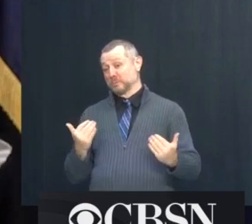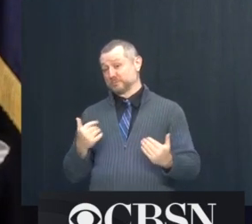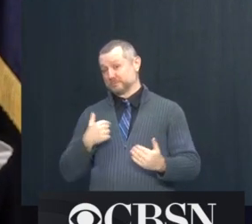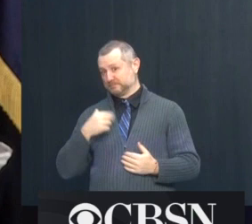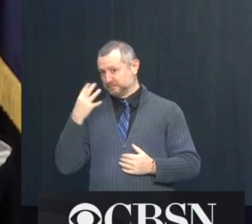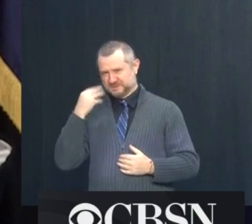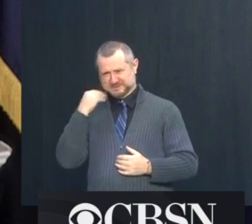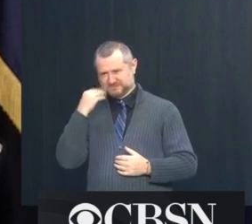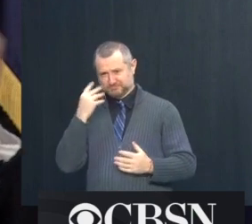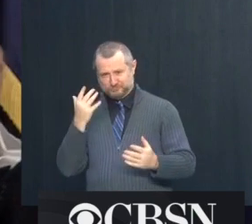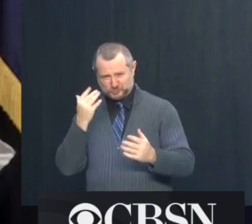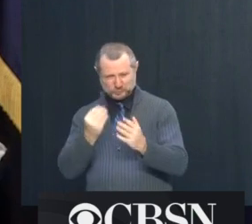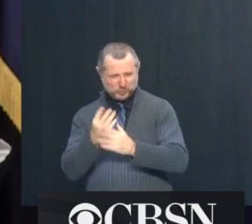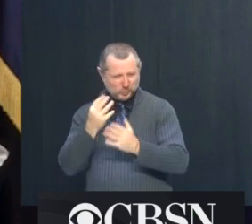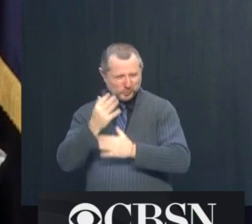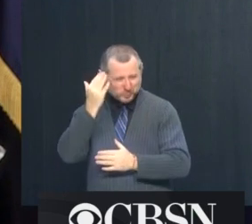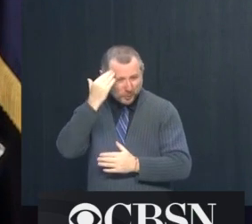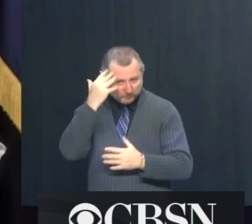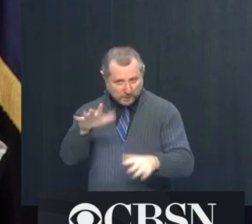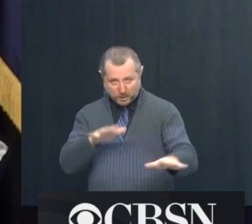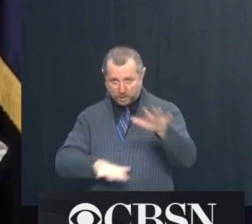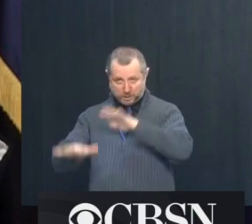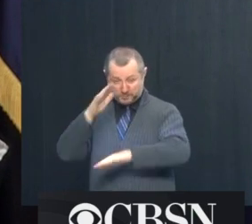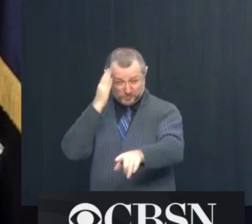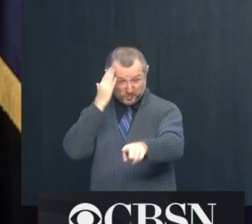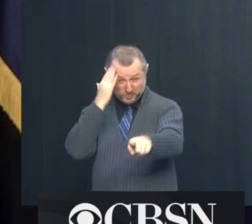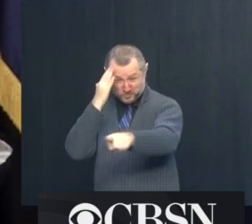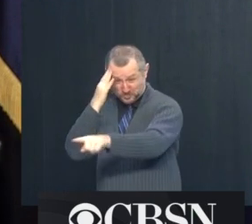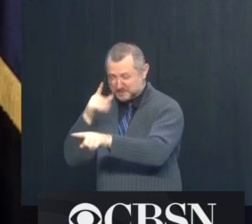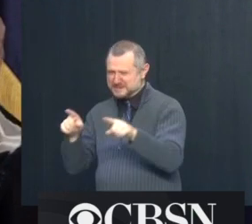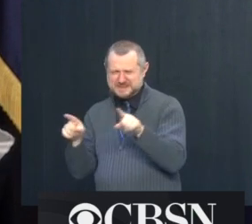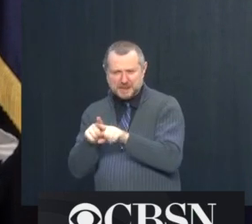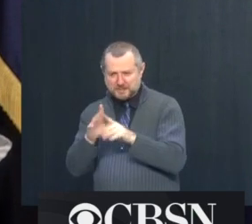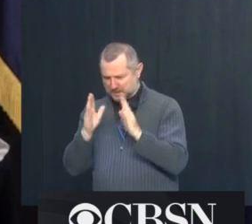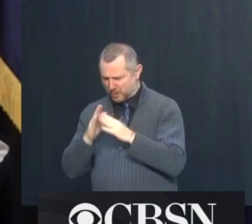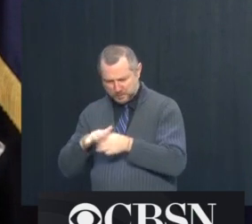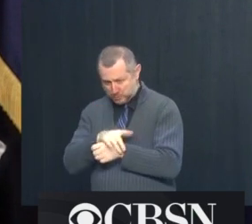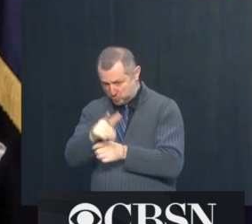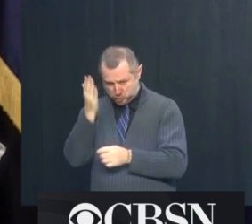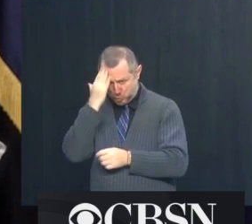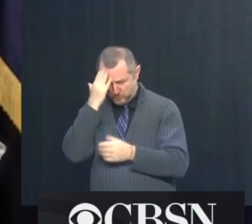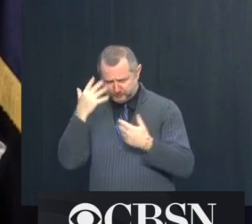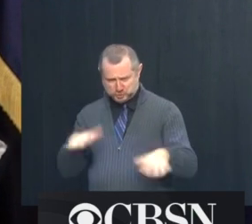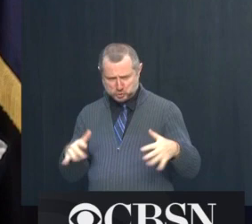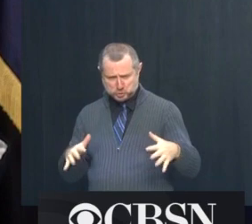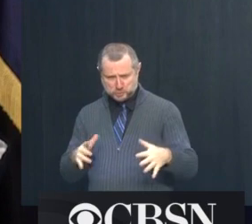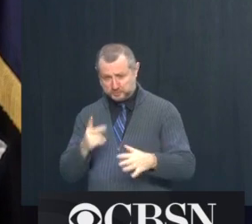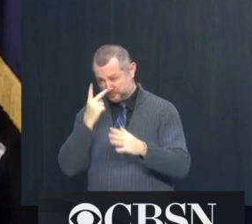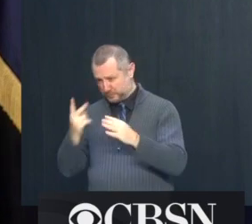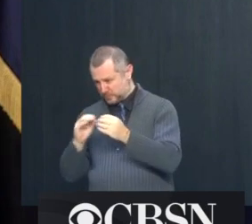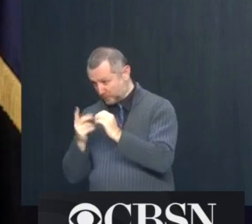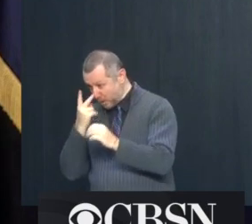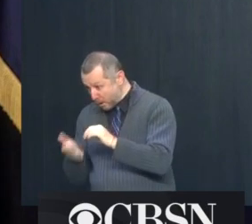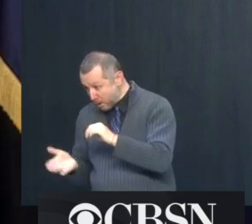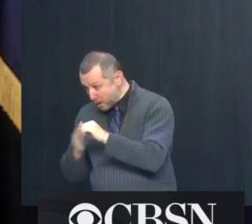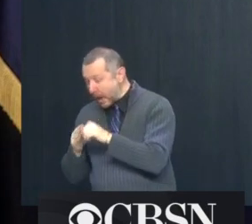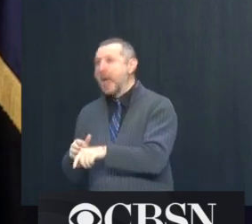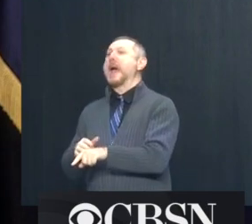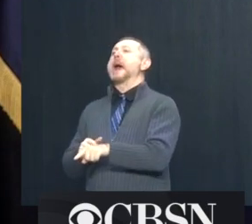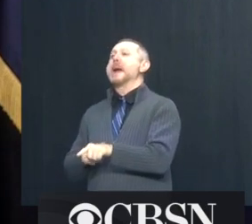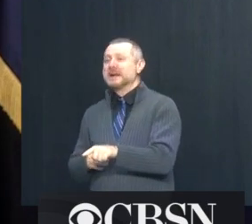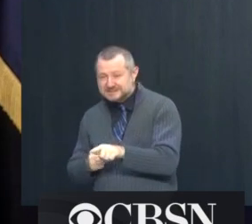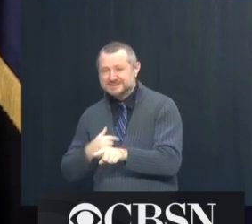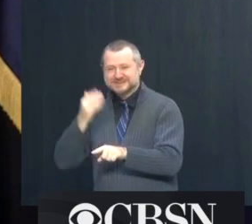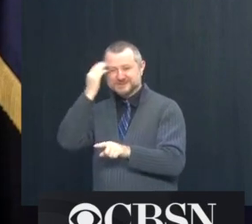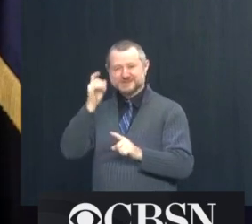know the numbers. It's going to be the same communities. And you've been watching the numbers go up. Well, we operate